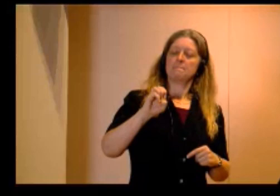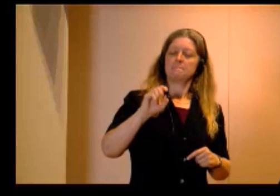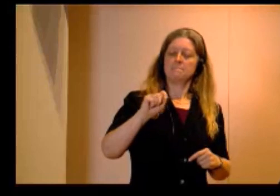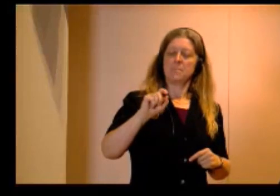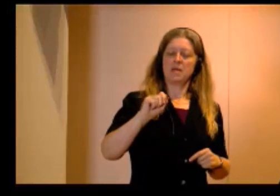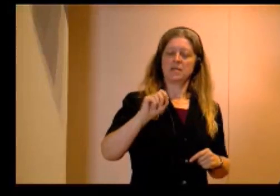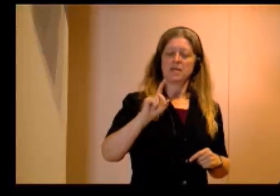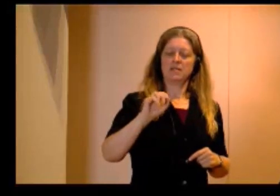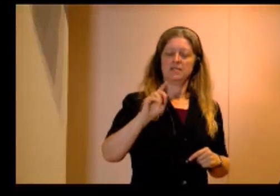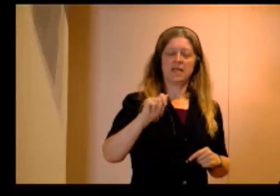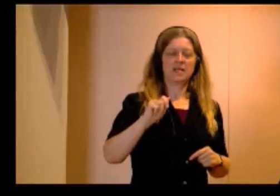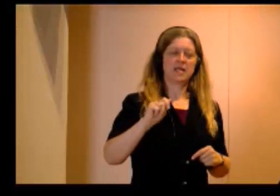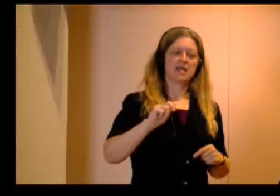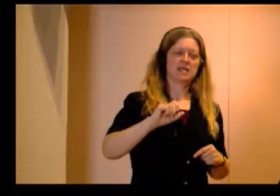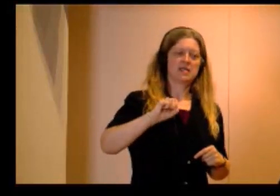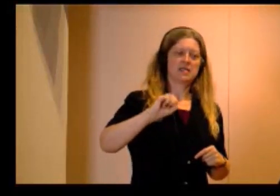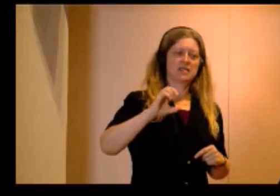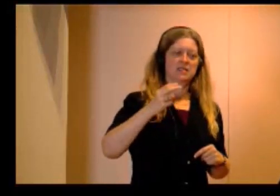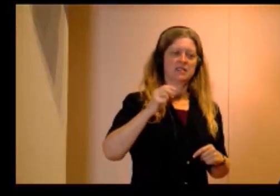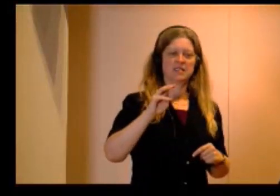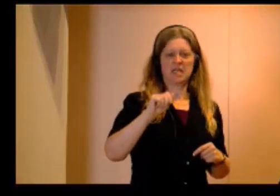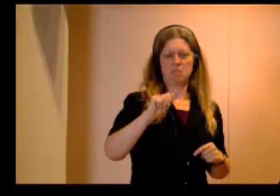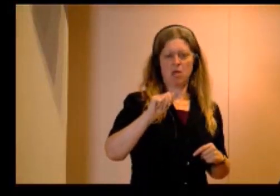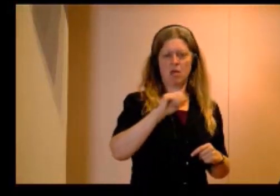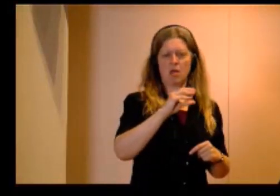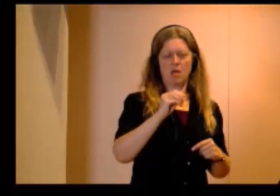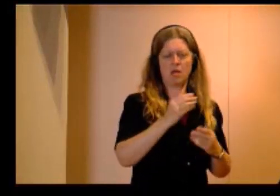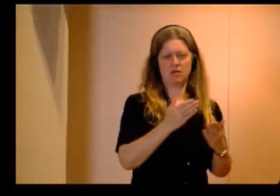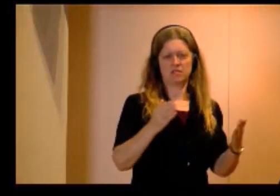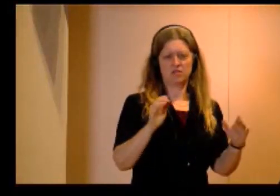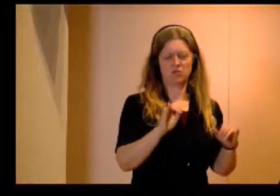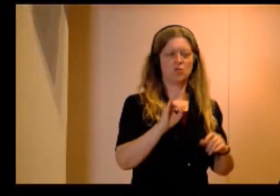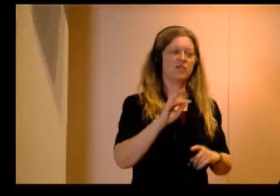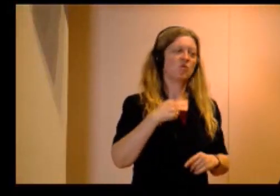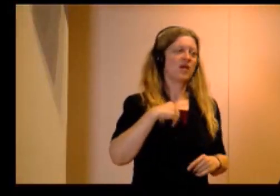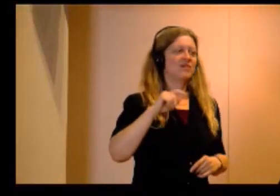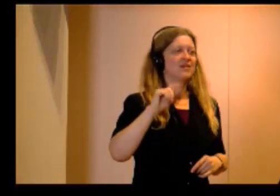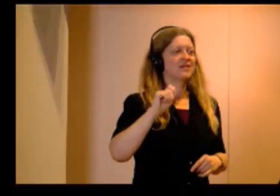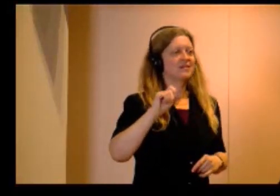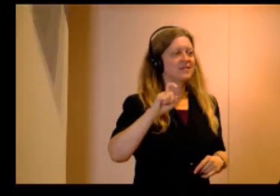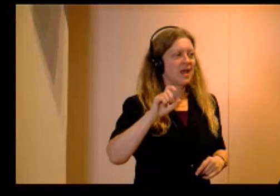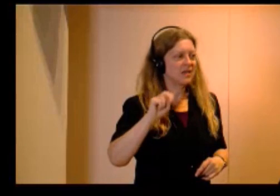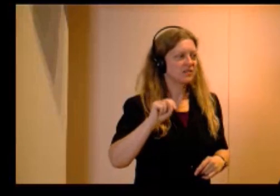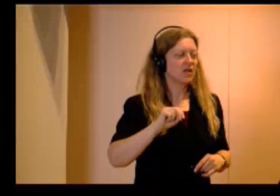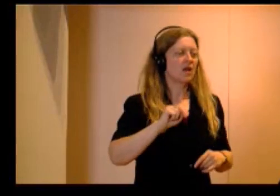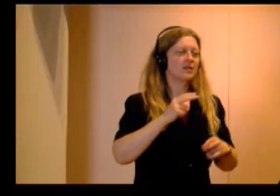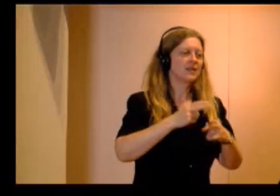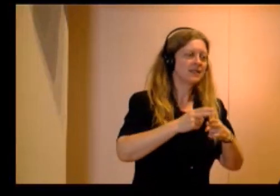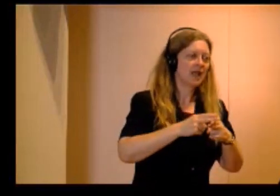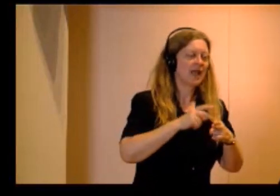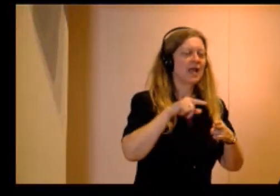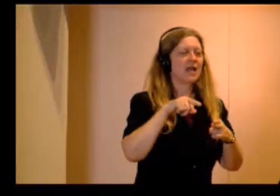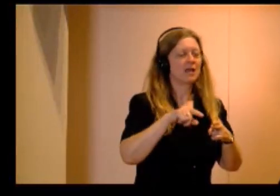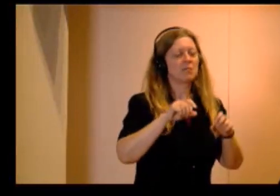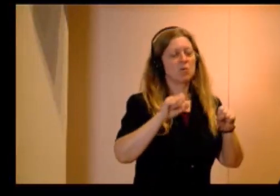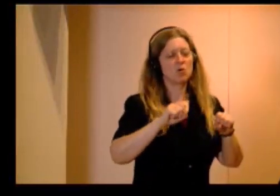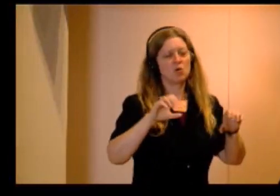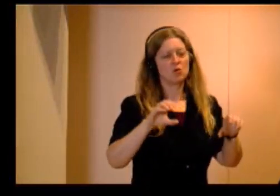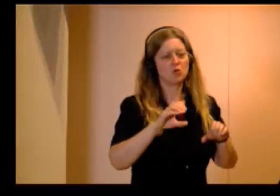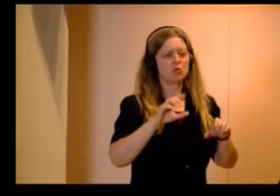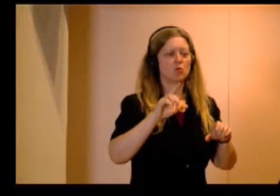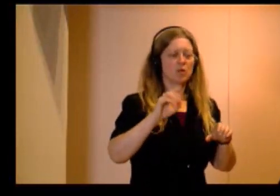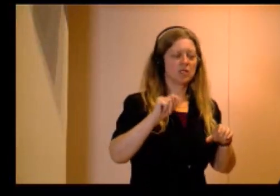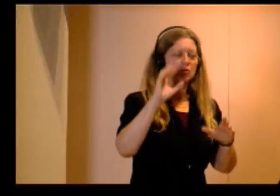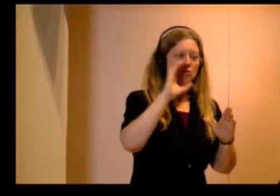you have a taxon name, then chances are you can do a literature search or do things to link it to other databases to pull in more information.